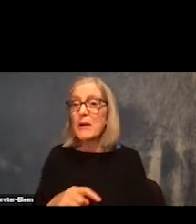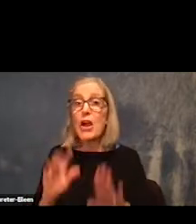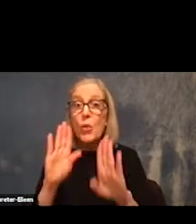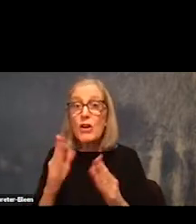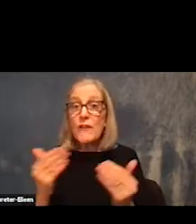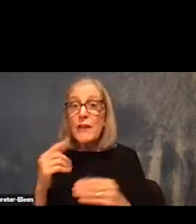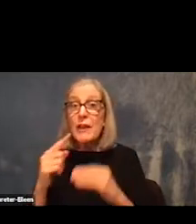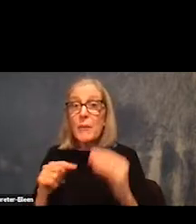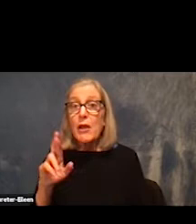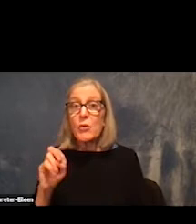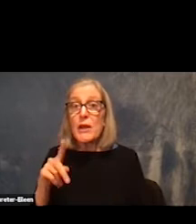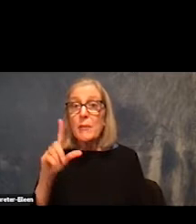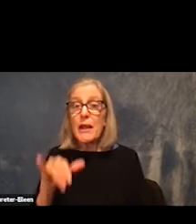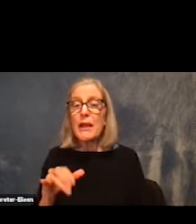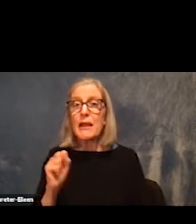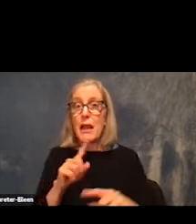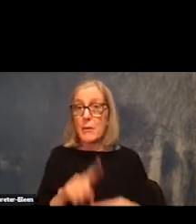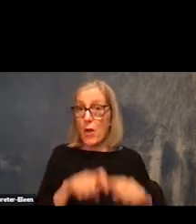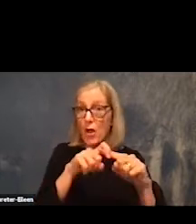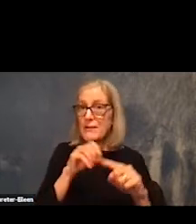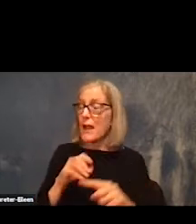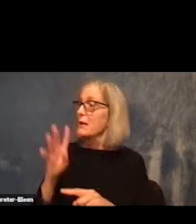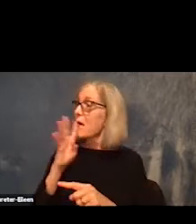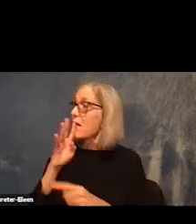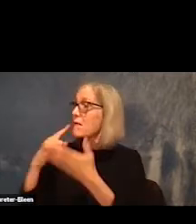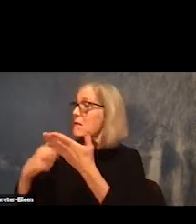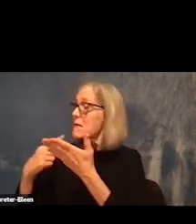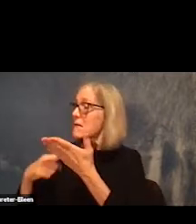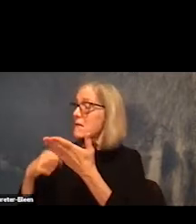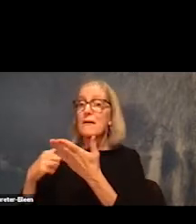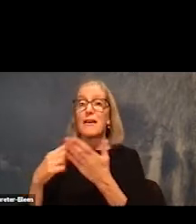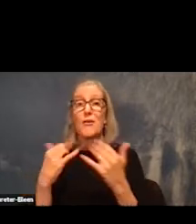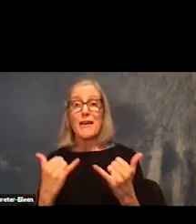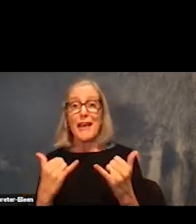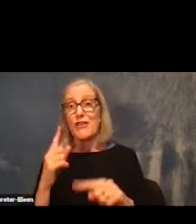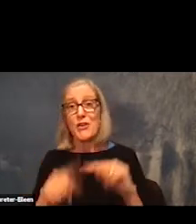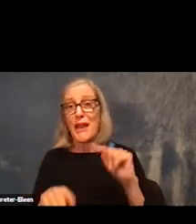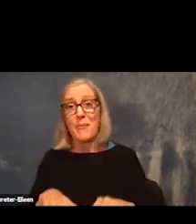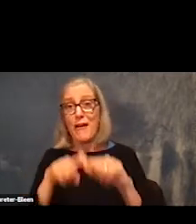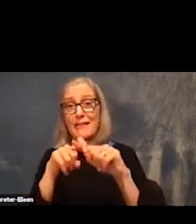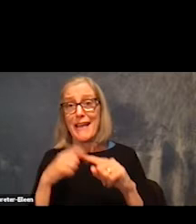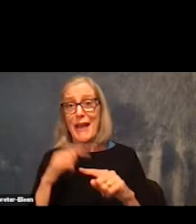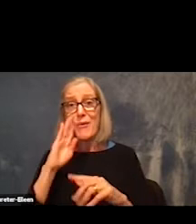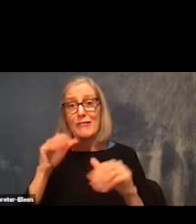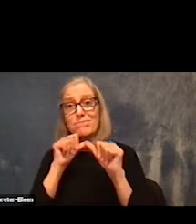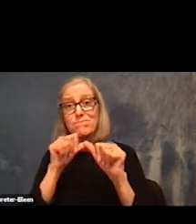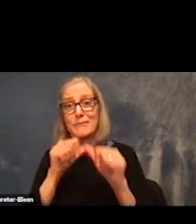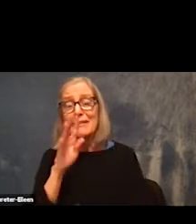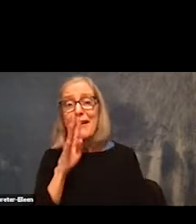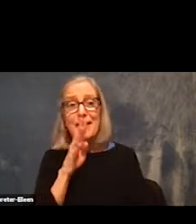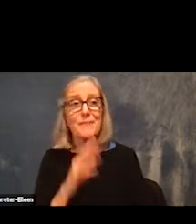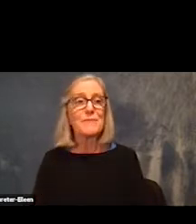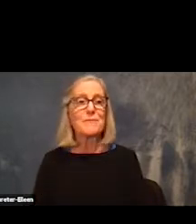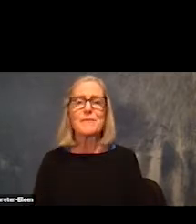to pause and talk whenever you want. You can't pause me. I'm going to keep talking. So who's